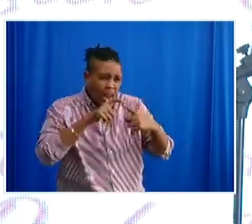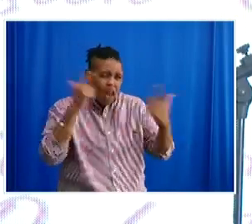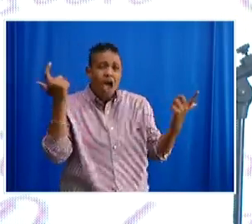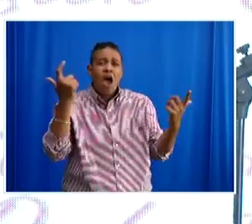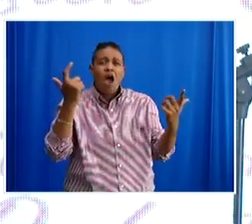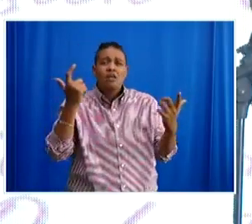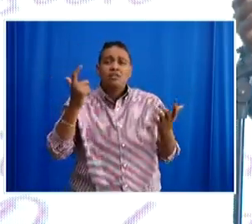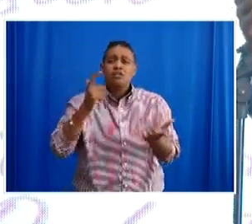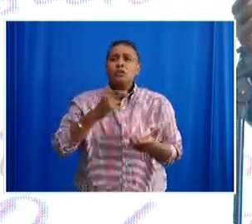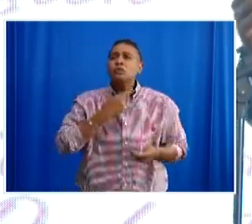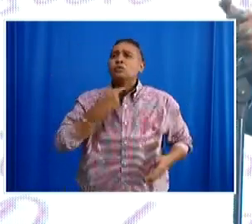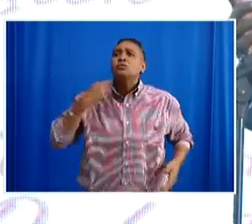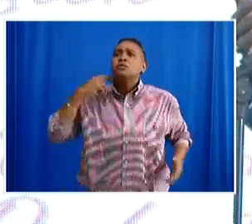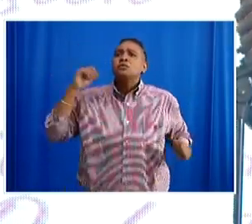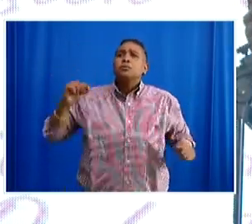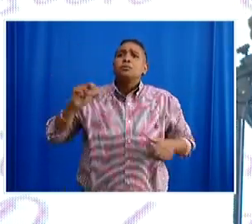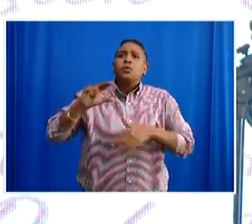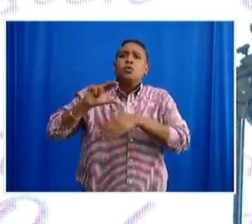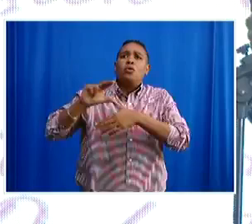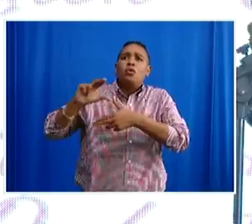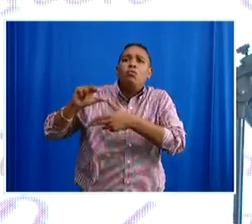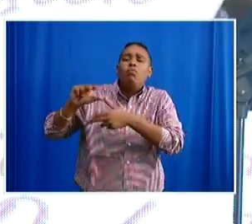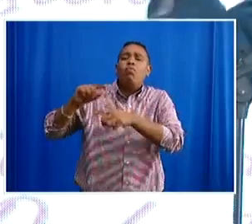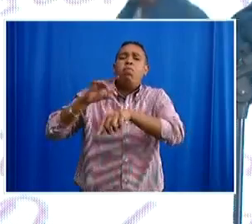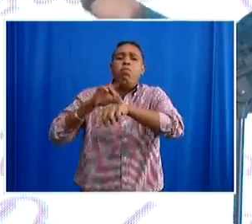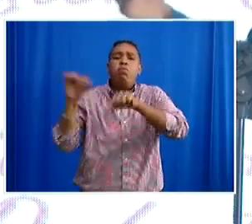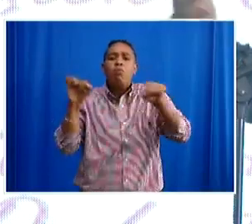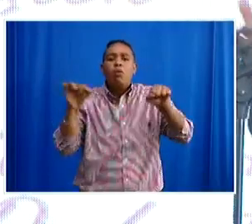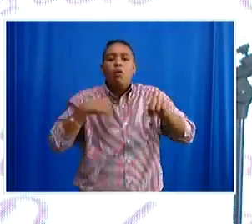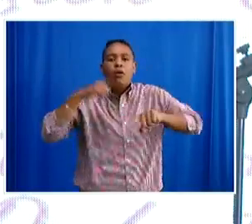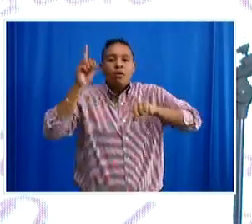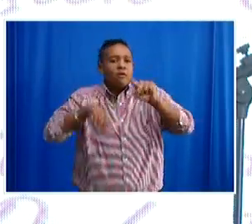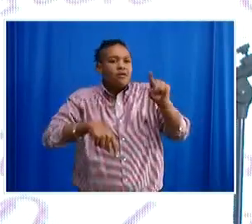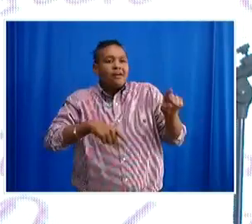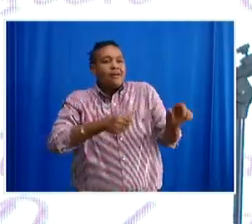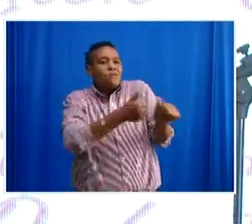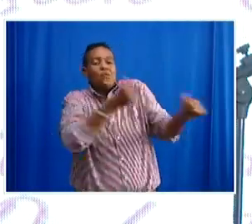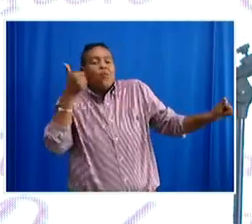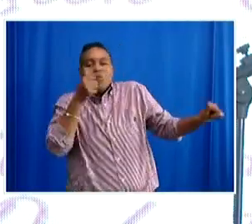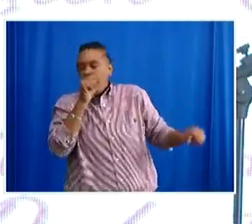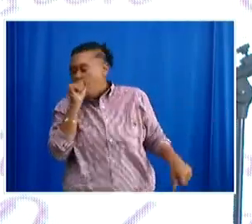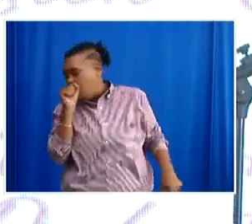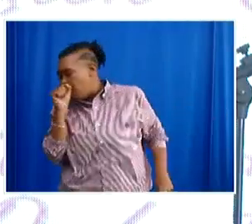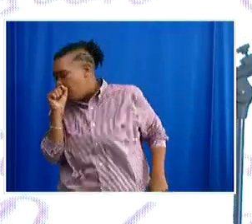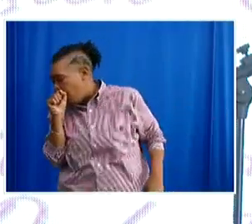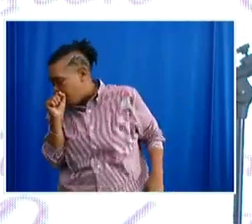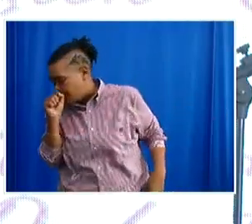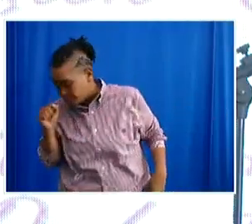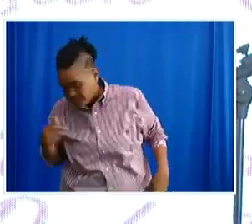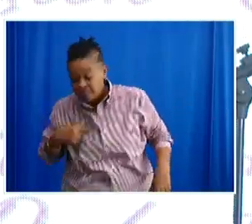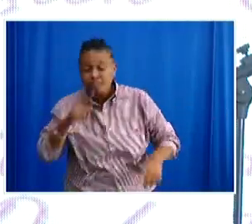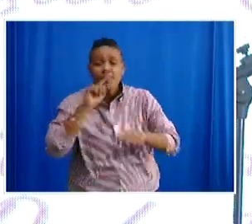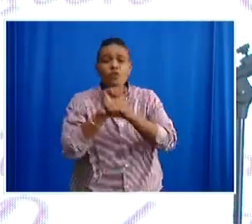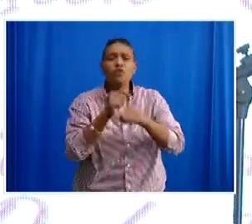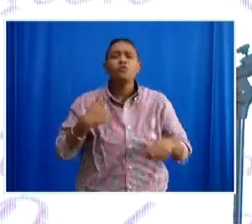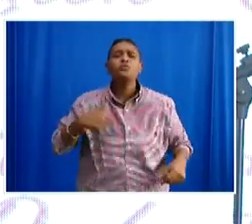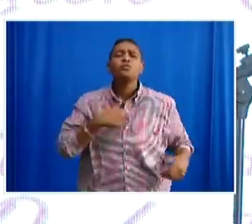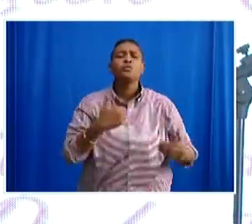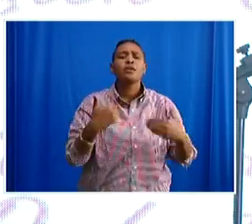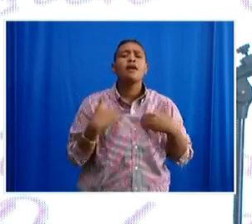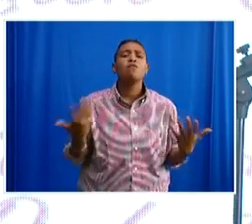of residual risk that we cannot diversify away from is ensuring that we have